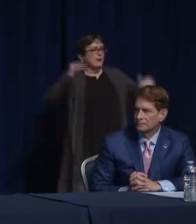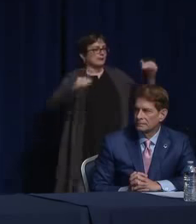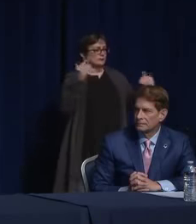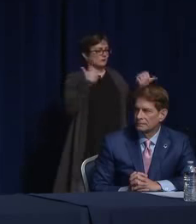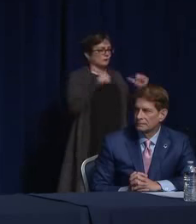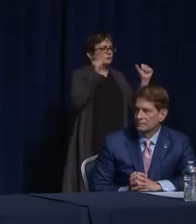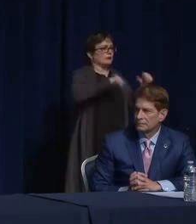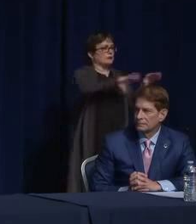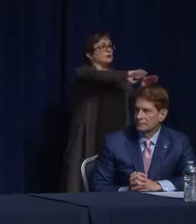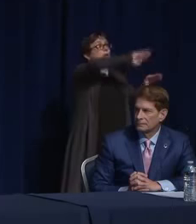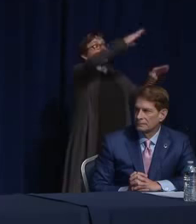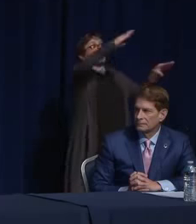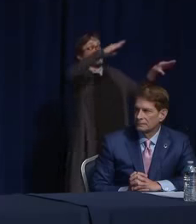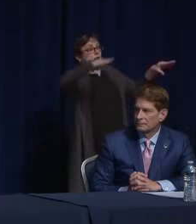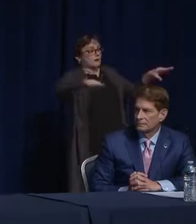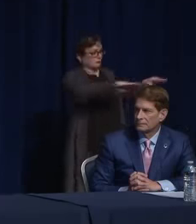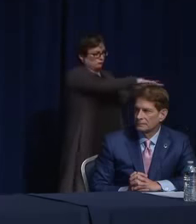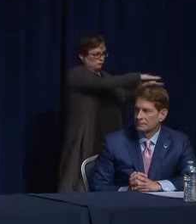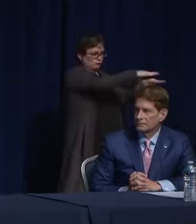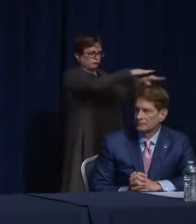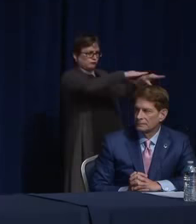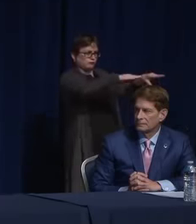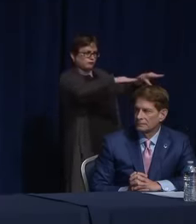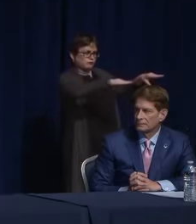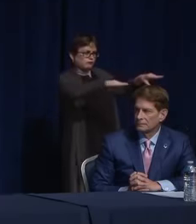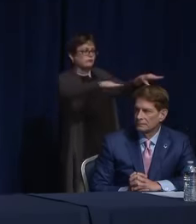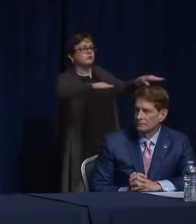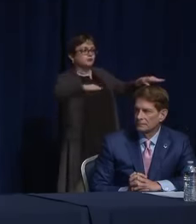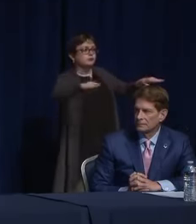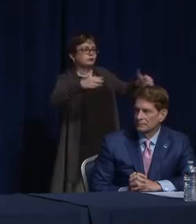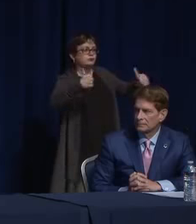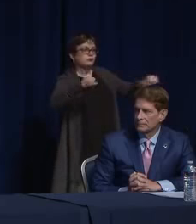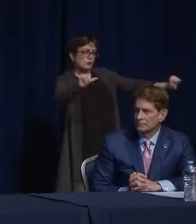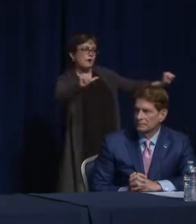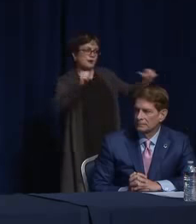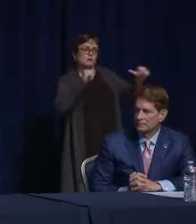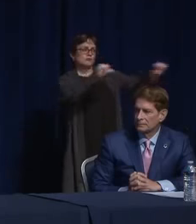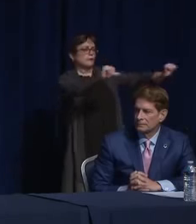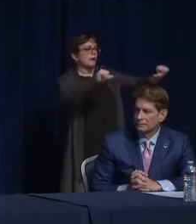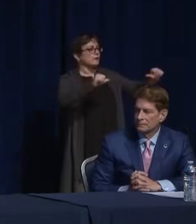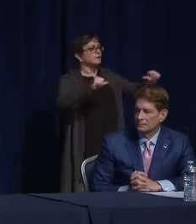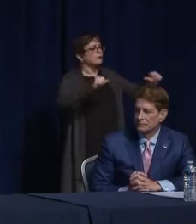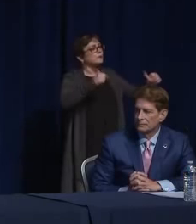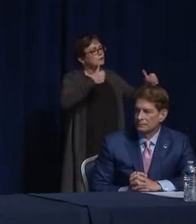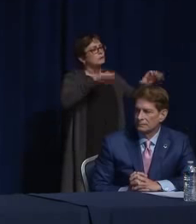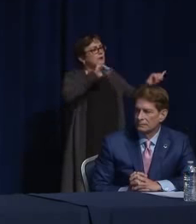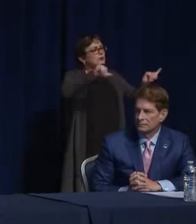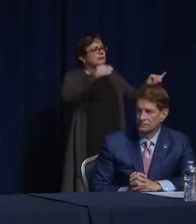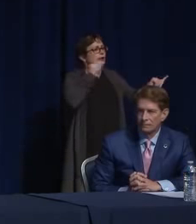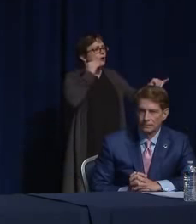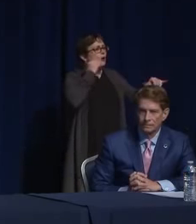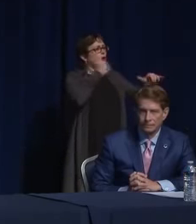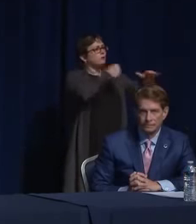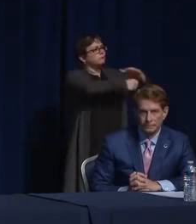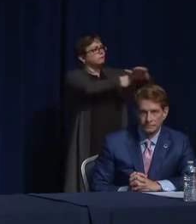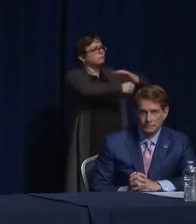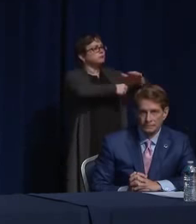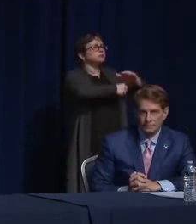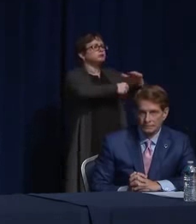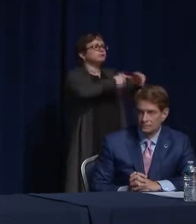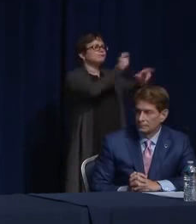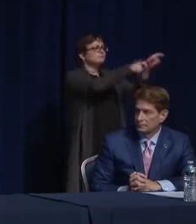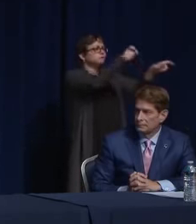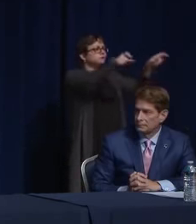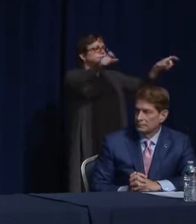curve, flattening that curve, doing everything we can to isolate ourselves. You heard me take more steps today, and we